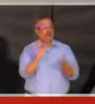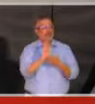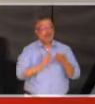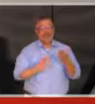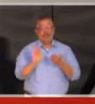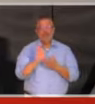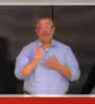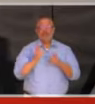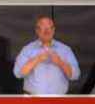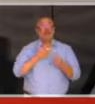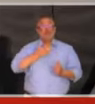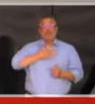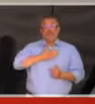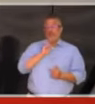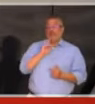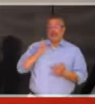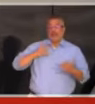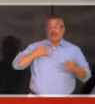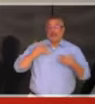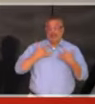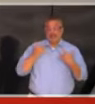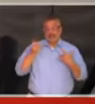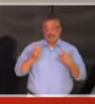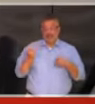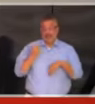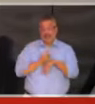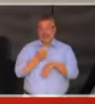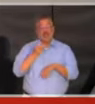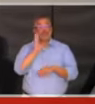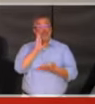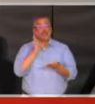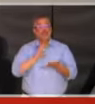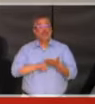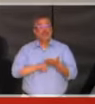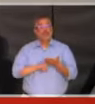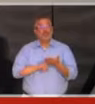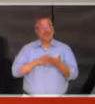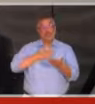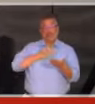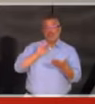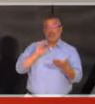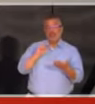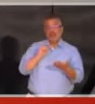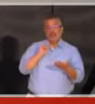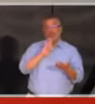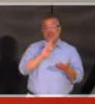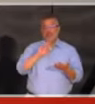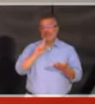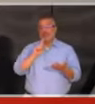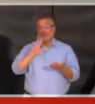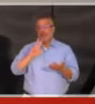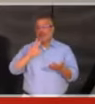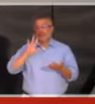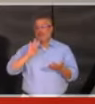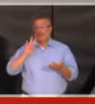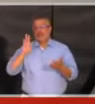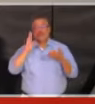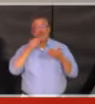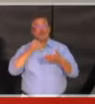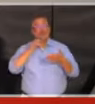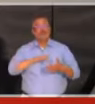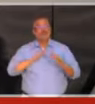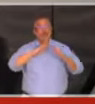And then my bill that I'm excited about, my other hat here today, the governor's gonna sign my bill, AB 1377, focusing on